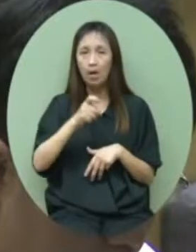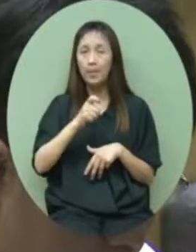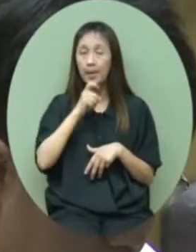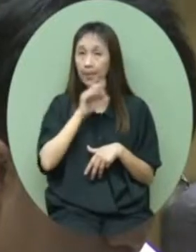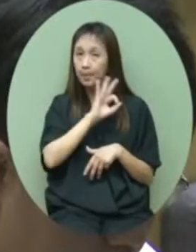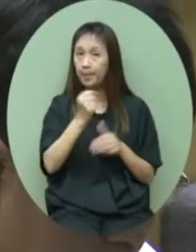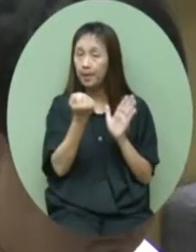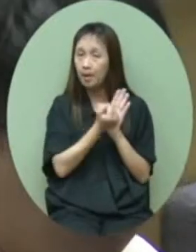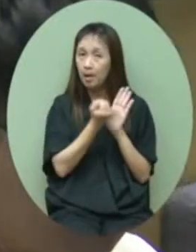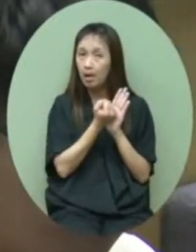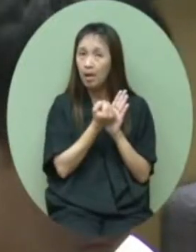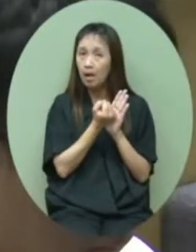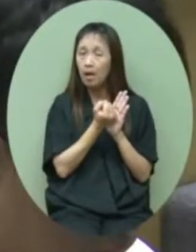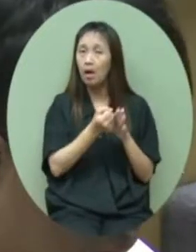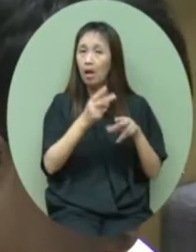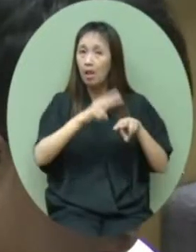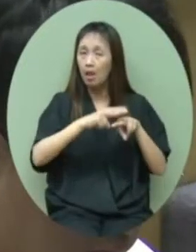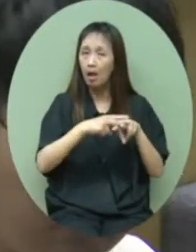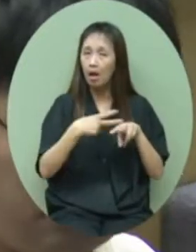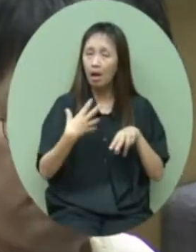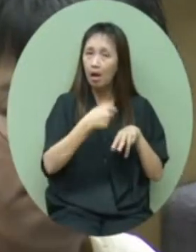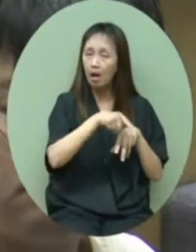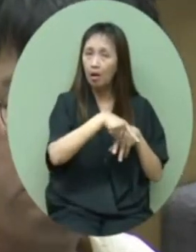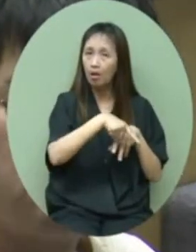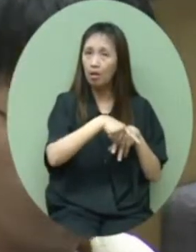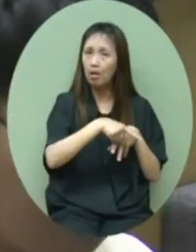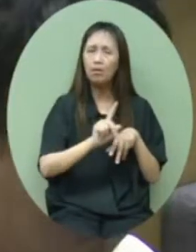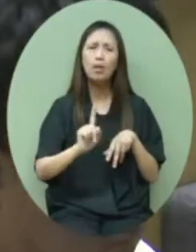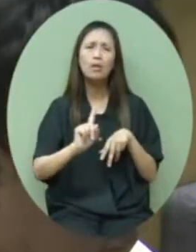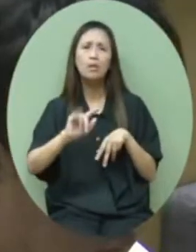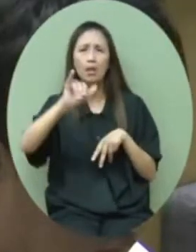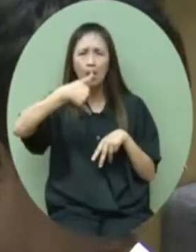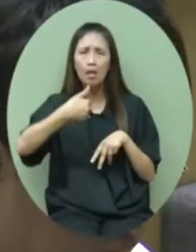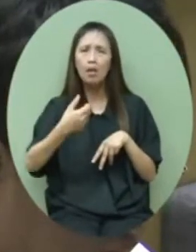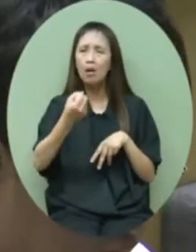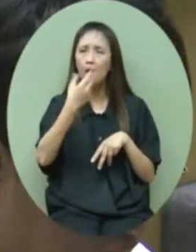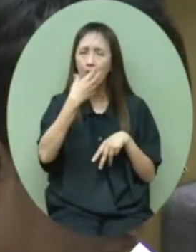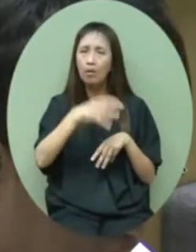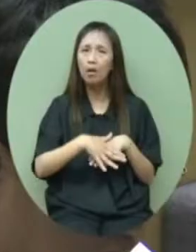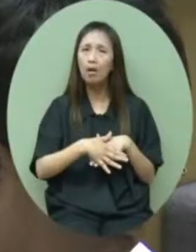will be revoked if you swear at the national leader? And what about